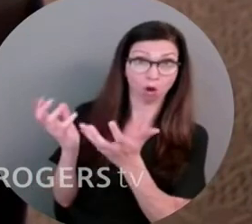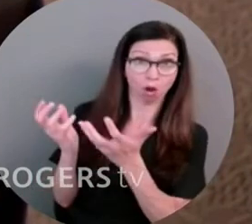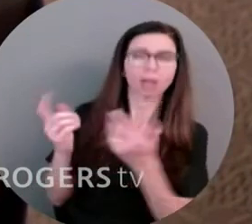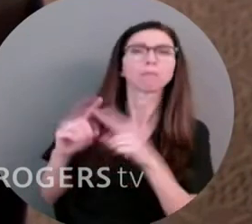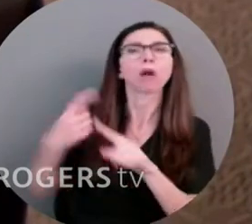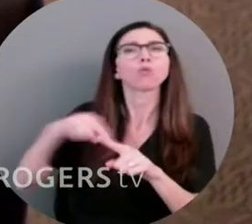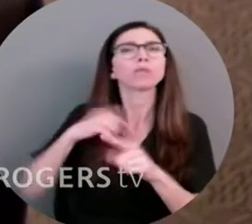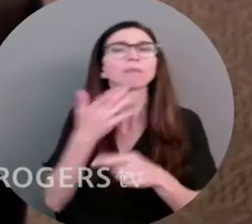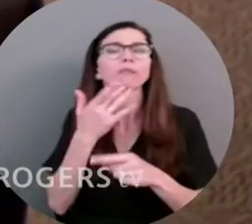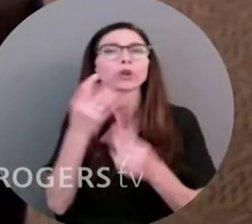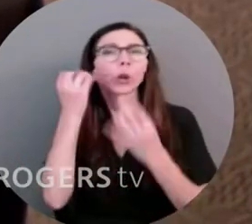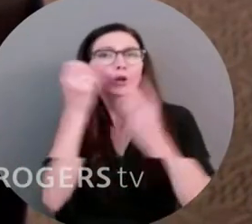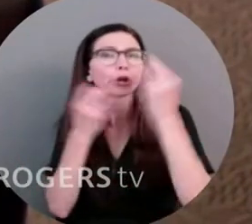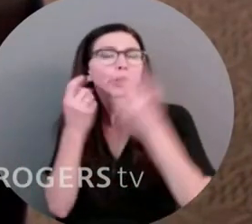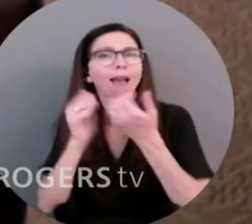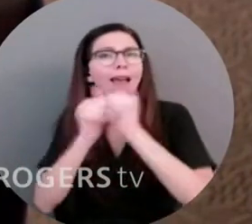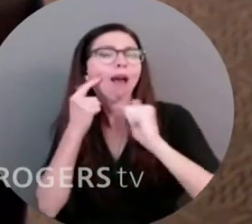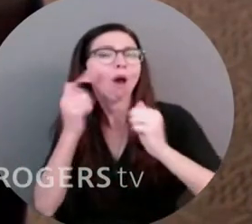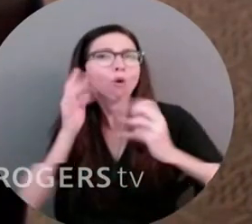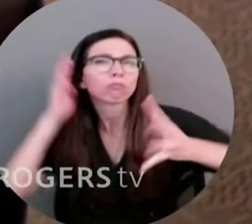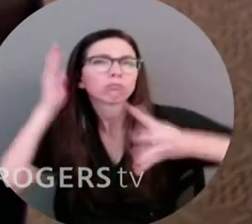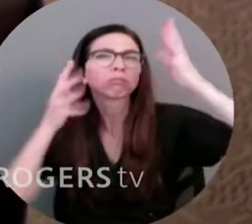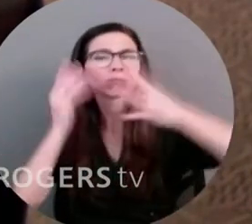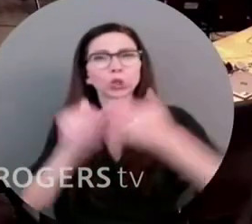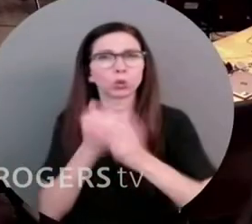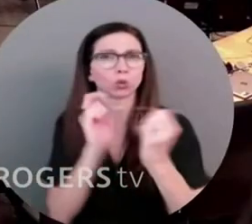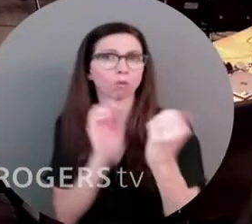in the whole analysis of where things are needed.